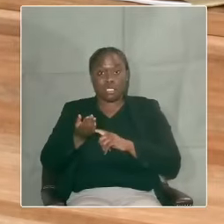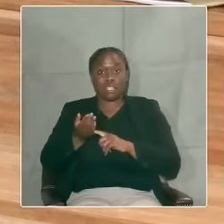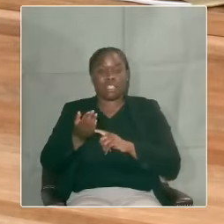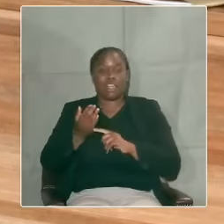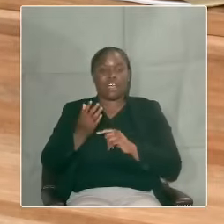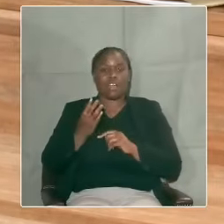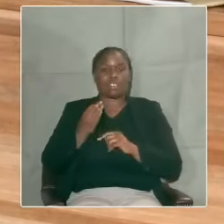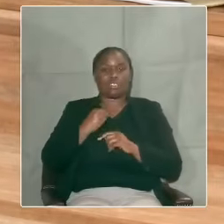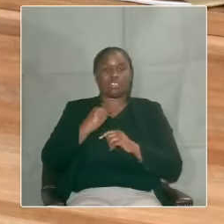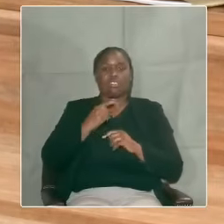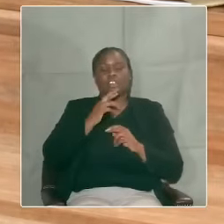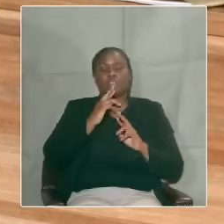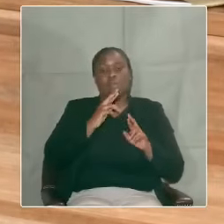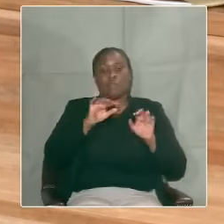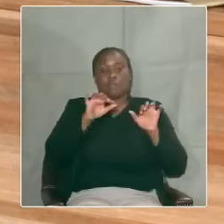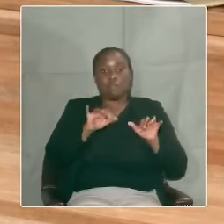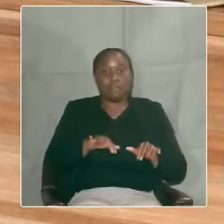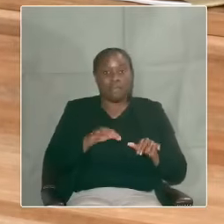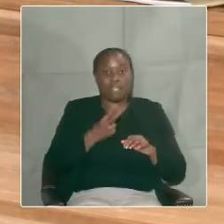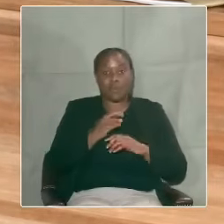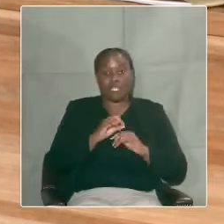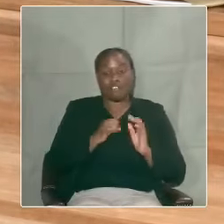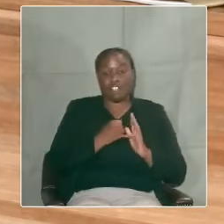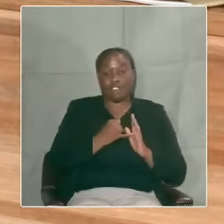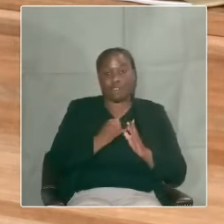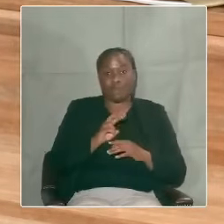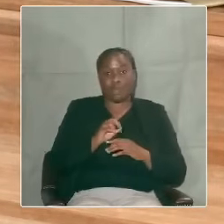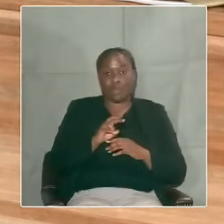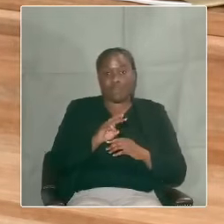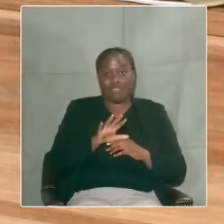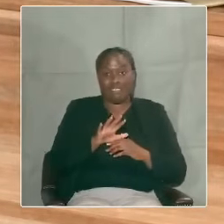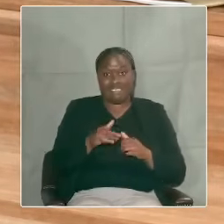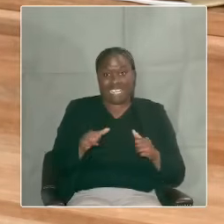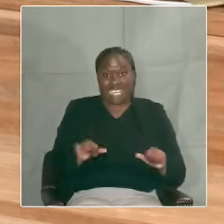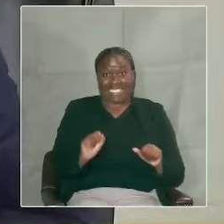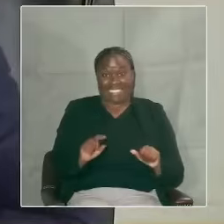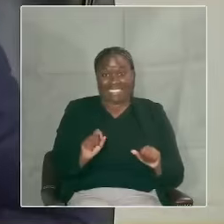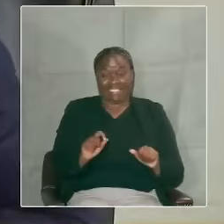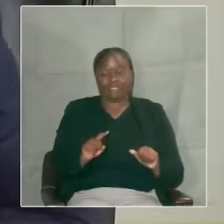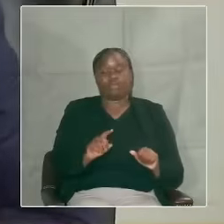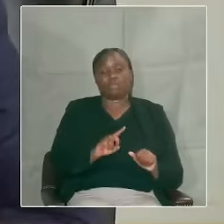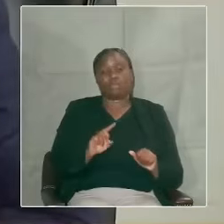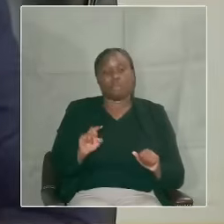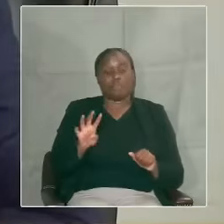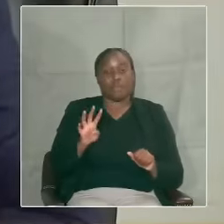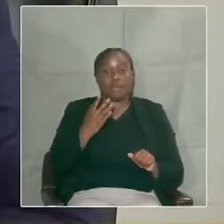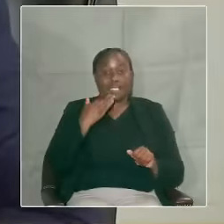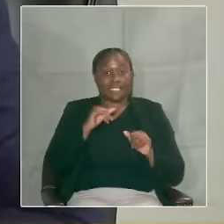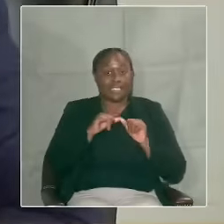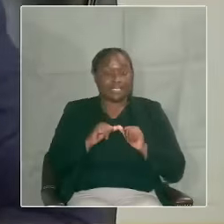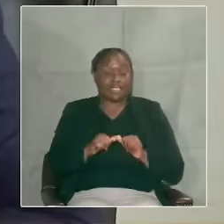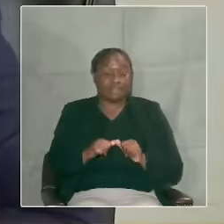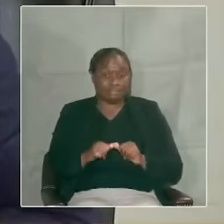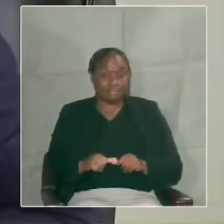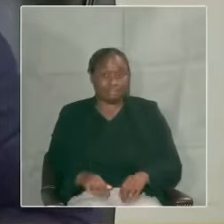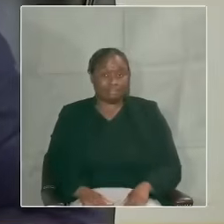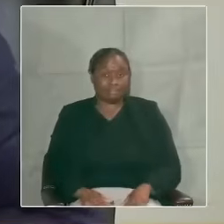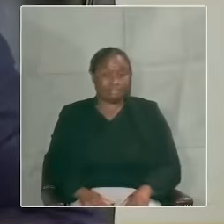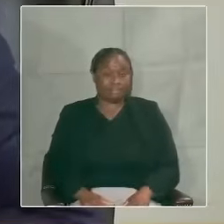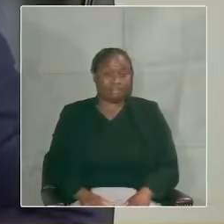January 2025, which is the topic that you deal with next at 114. If you could proceed from there.